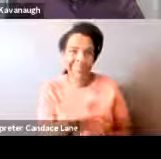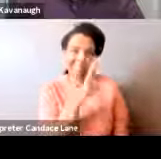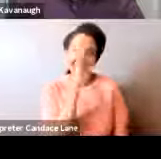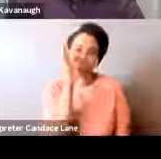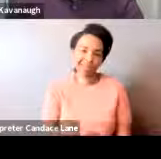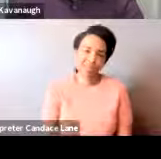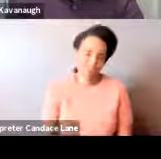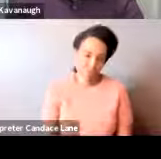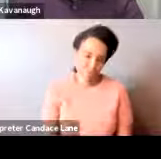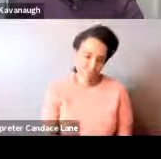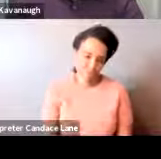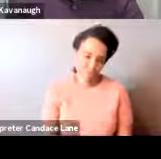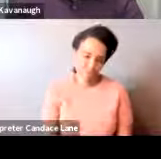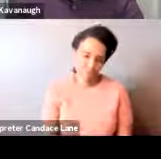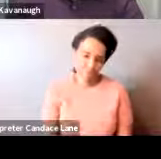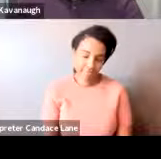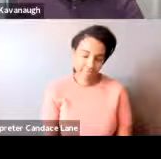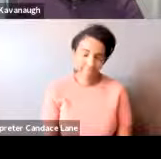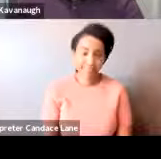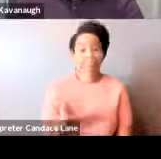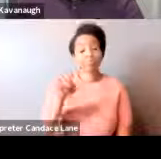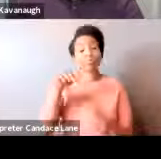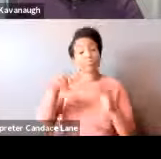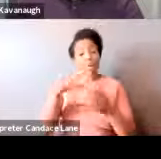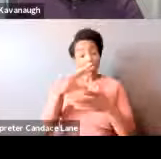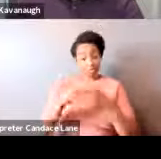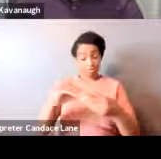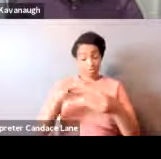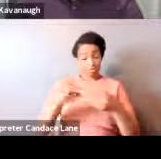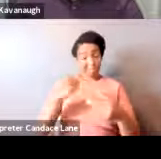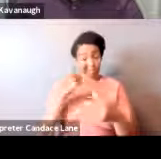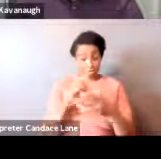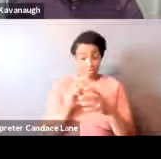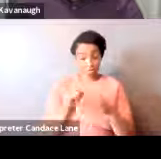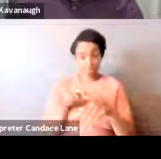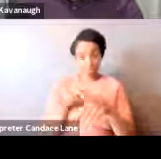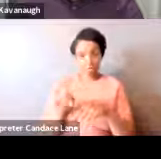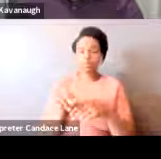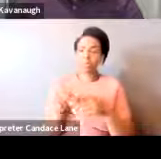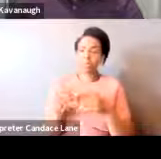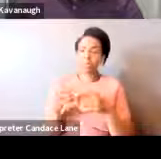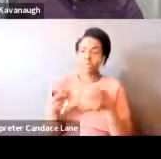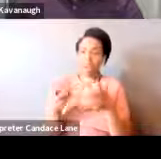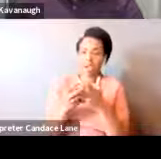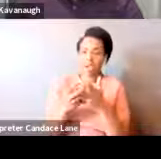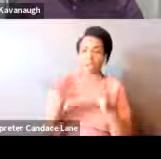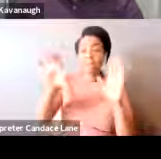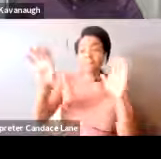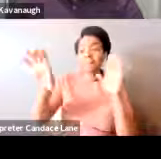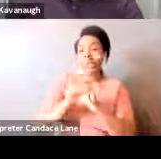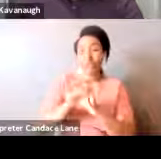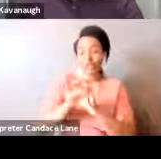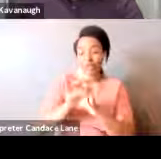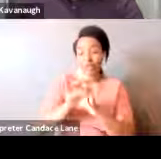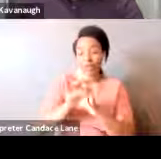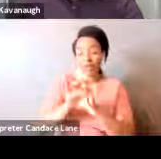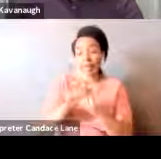There's also references a wonderful photograph by the photographer Marilyn